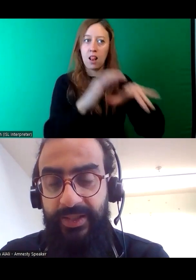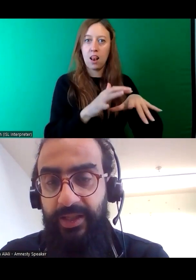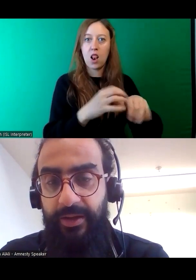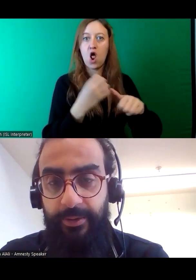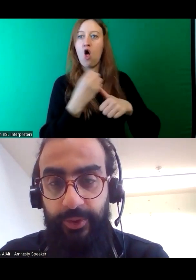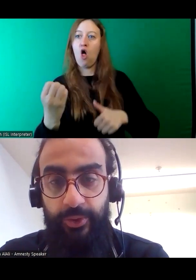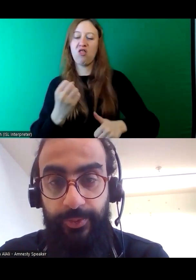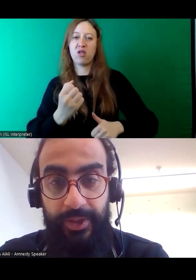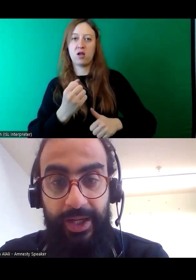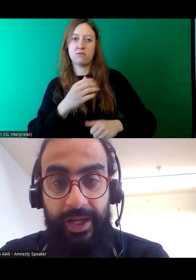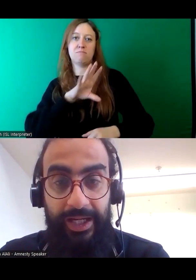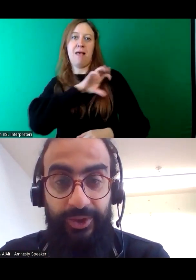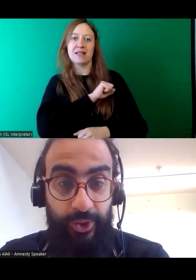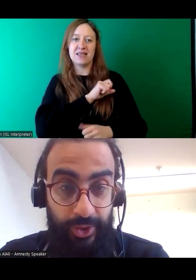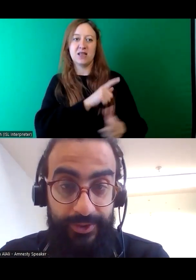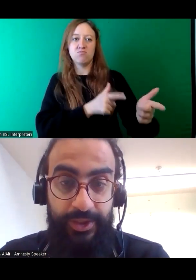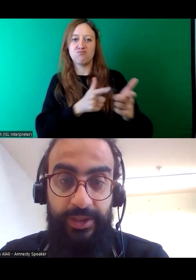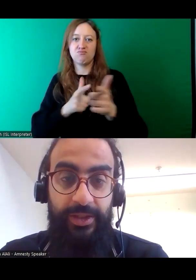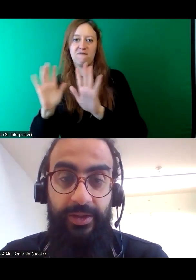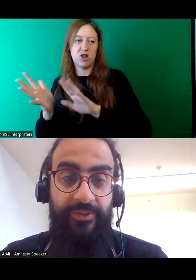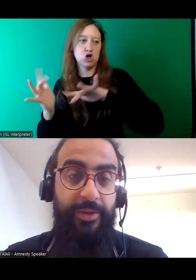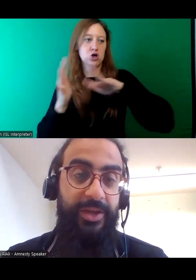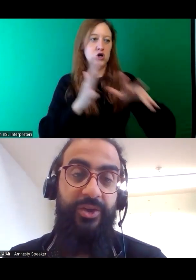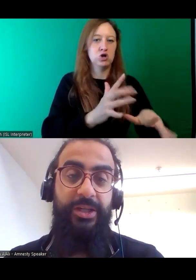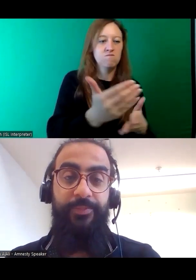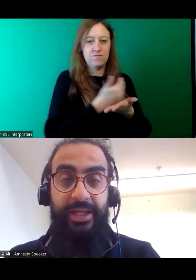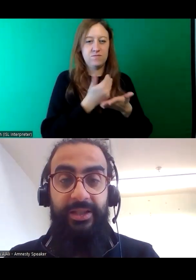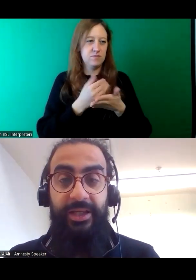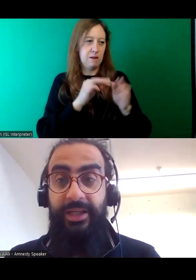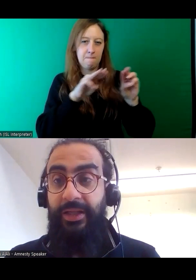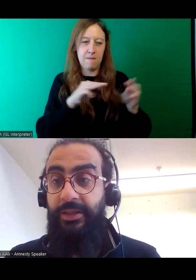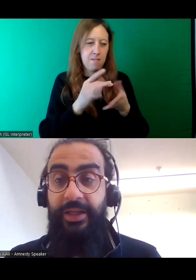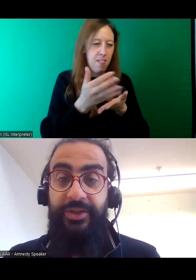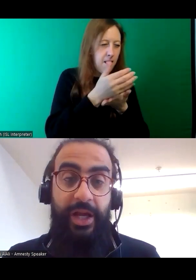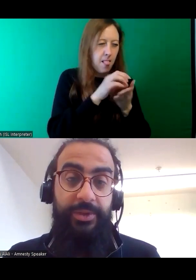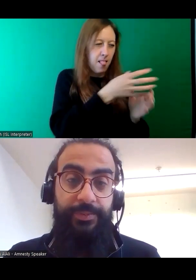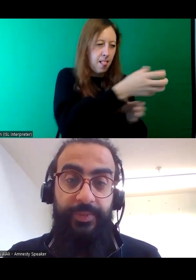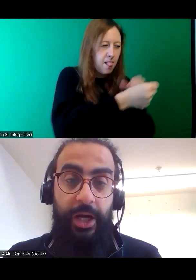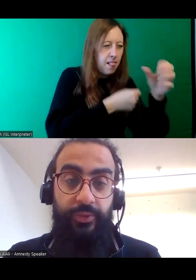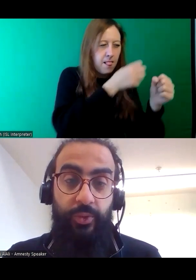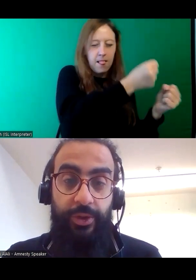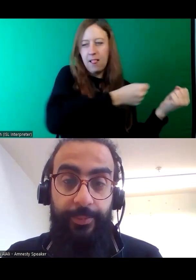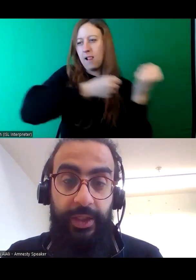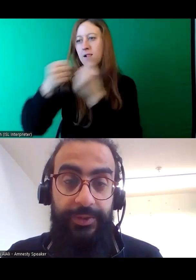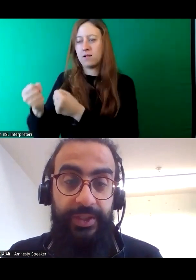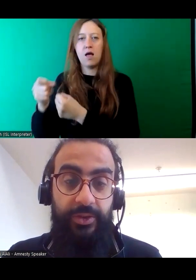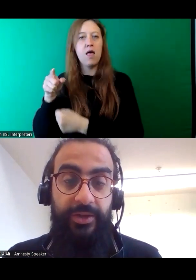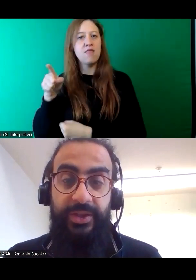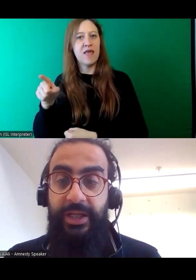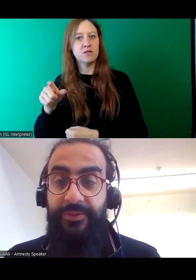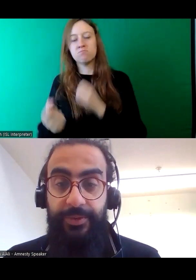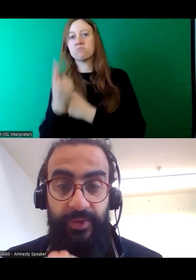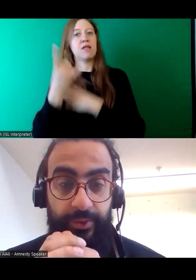group, Palestinian armed group, and took hostages from Israel, that didn't happen out of nowhere, because